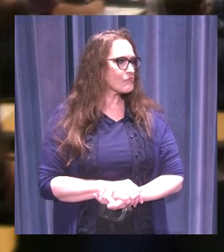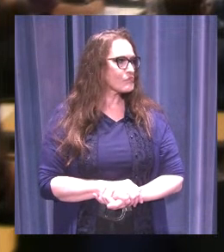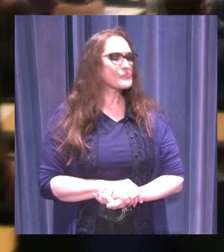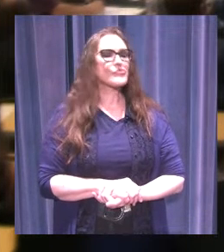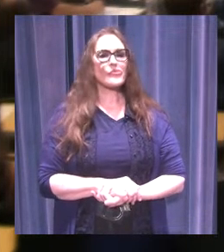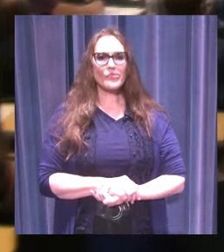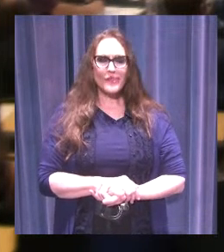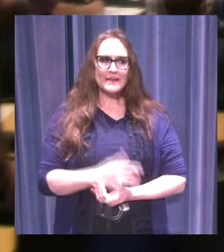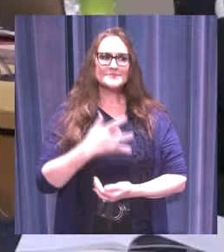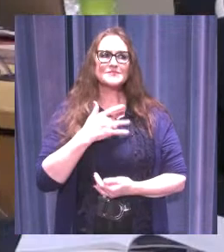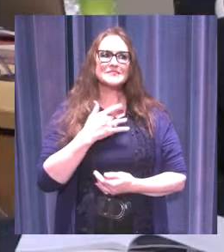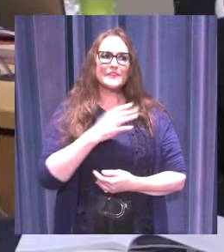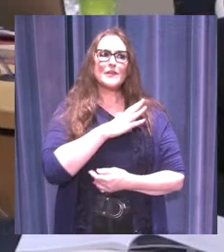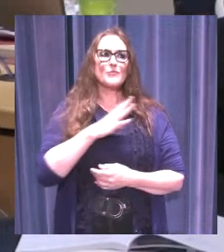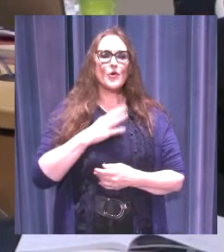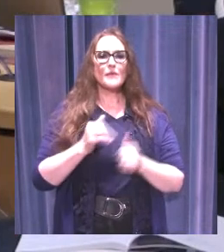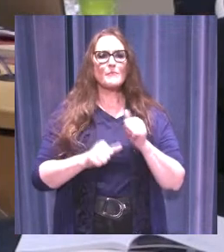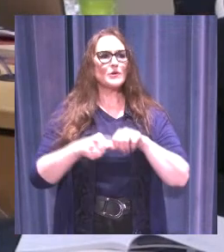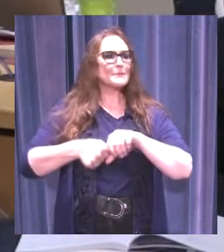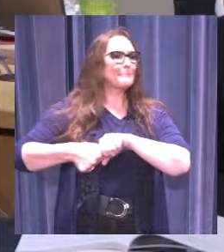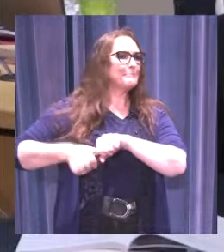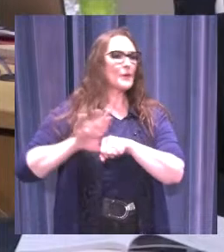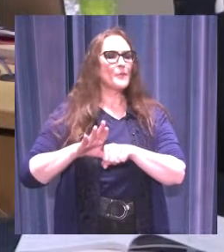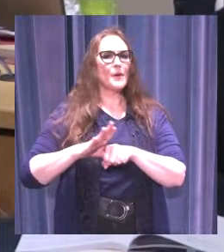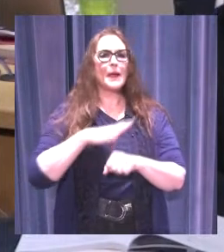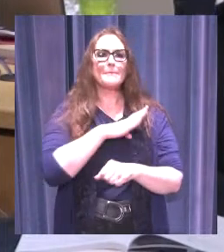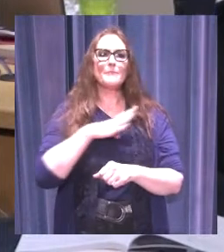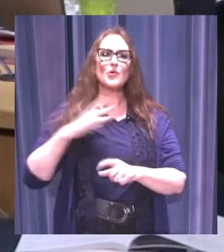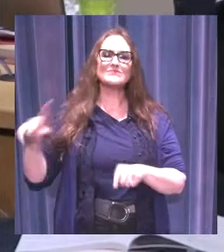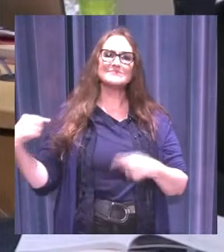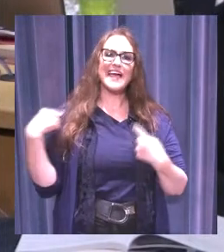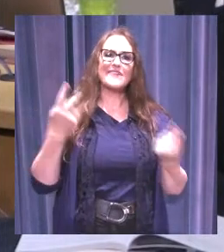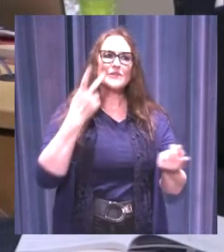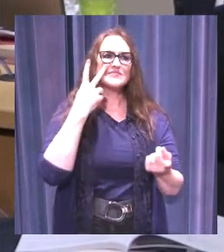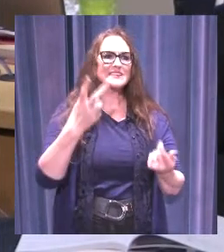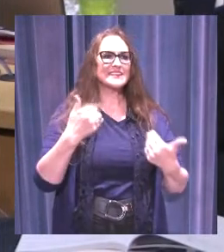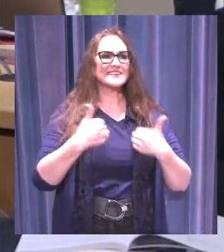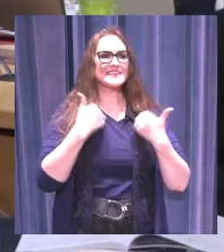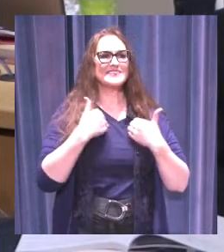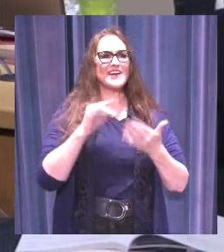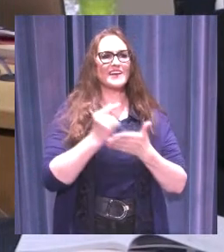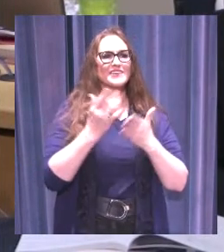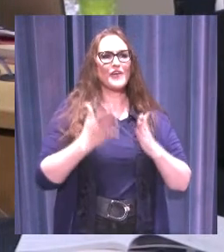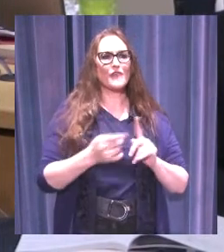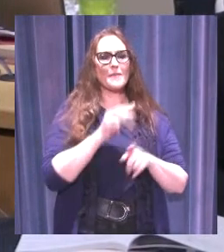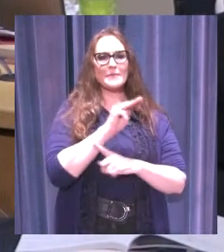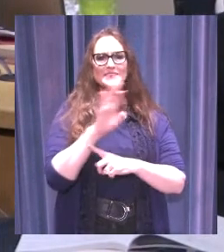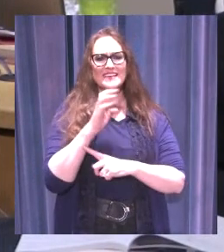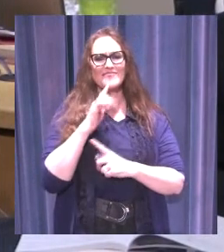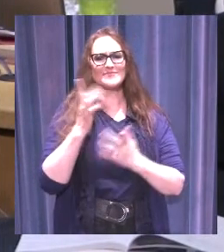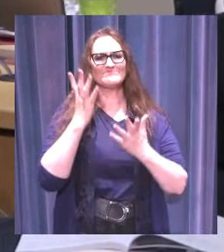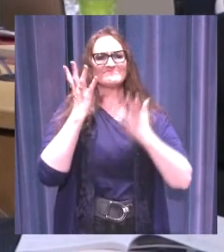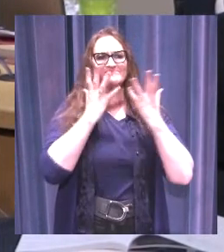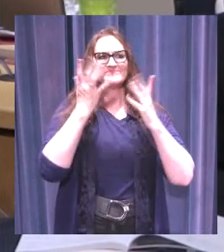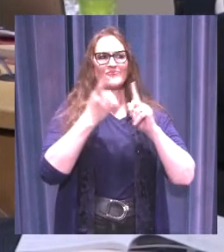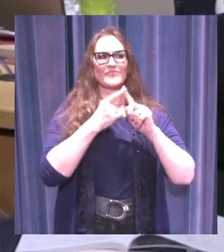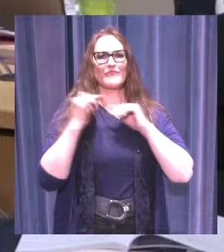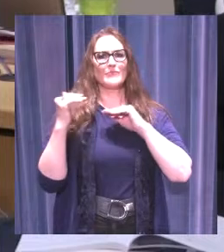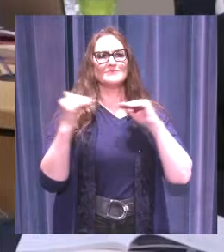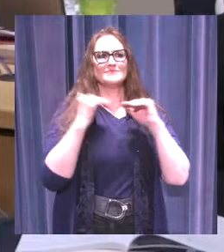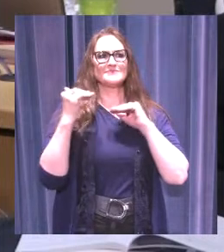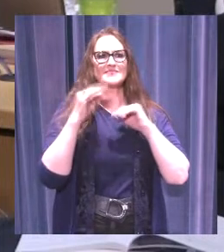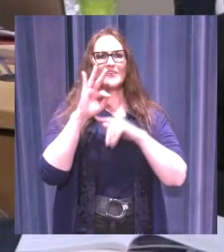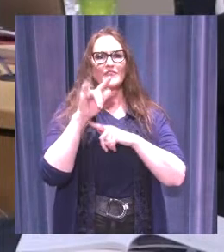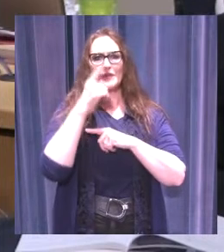I fear this board is the most incompetent board I've ever seen. As a young alumni of MCC, I have found embarrassment from my colleagues in the